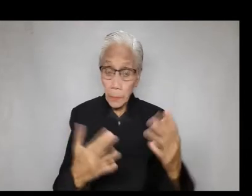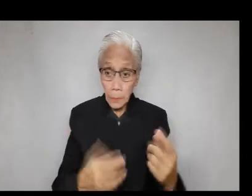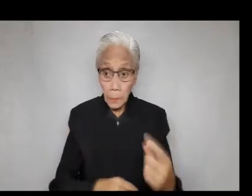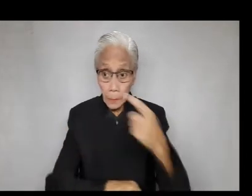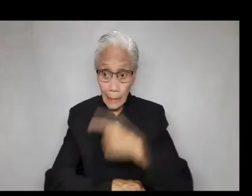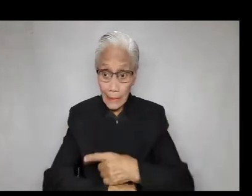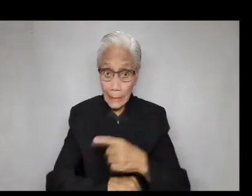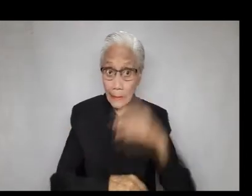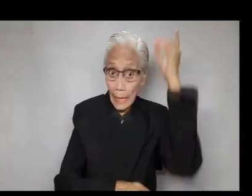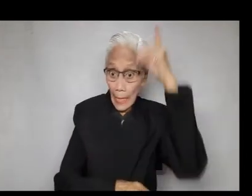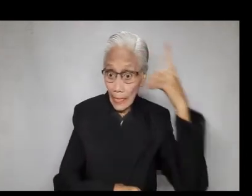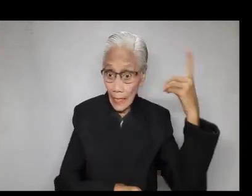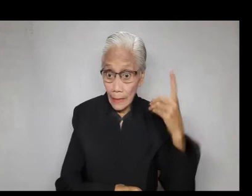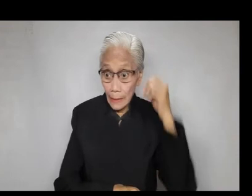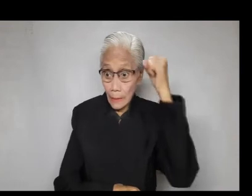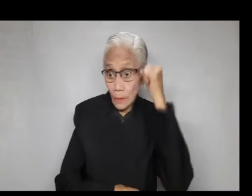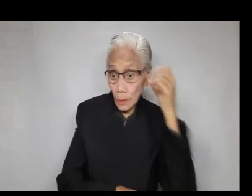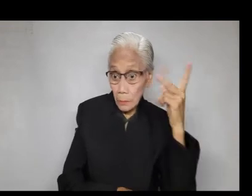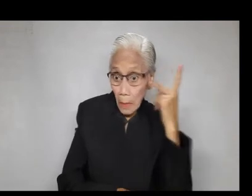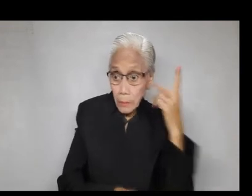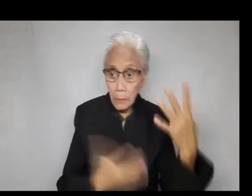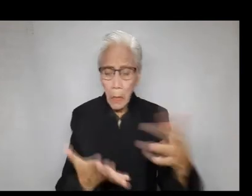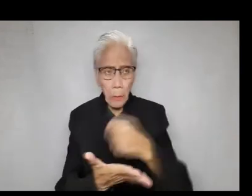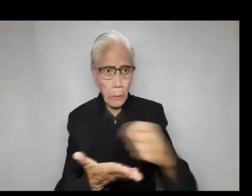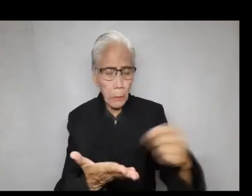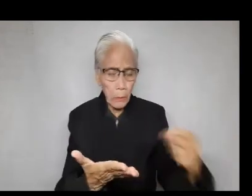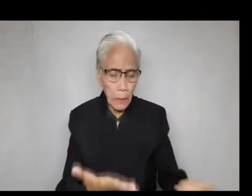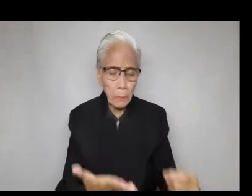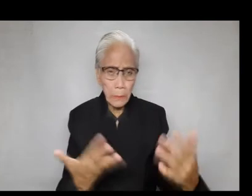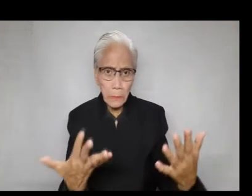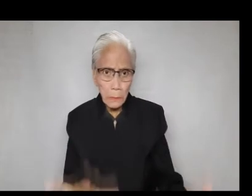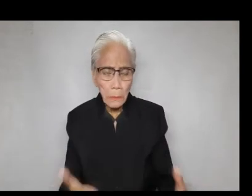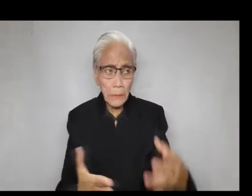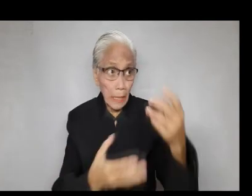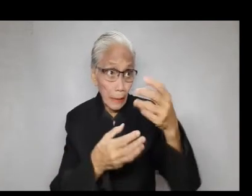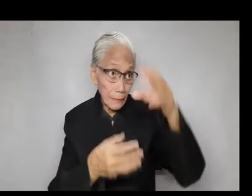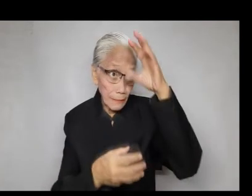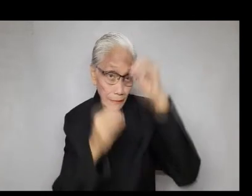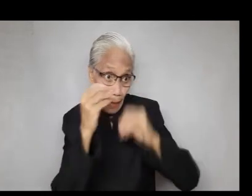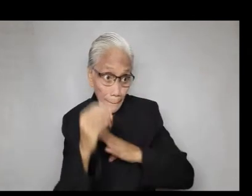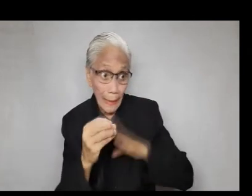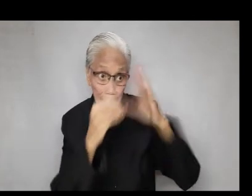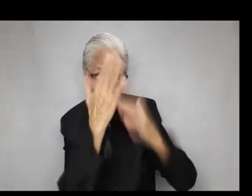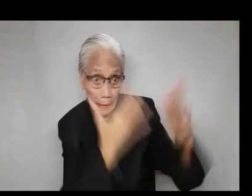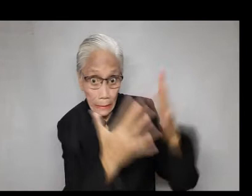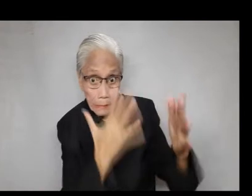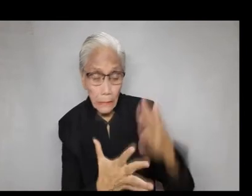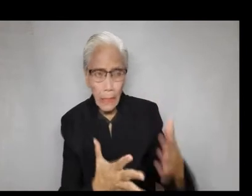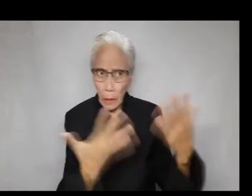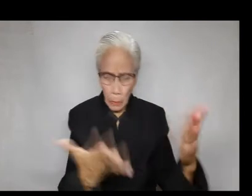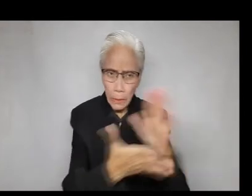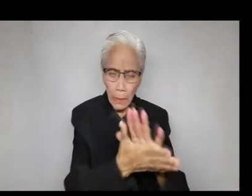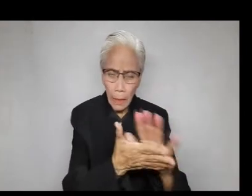The Danish philosopher Søren Kierkegaard once wrote about a town where a fireman lived. Everyone liked the fireman because he was a